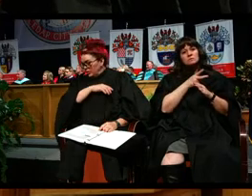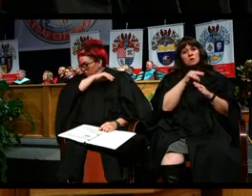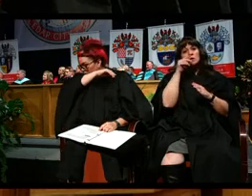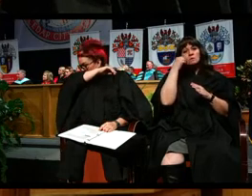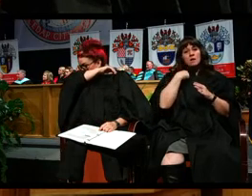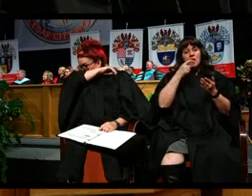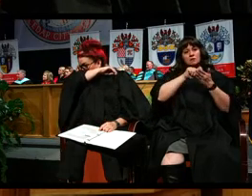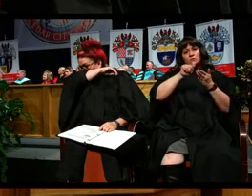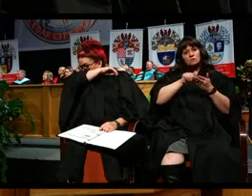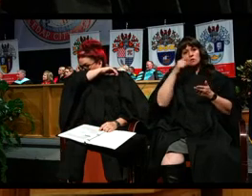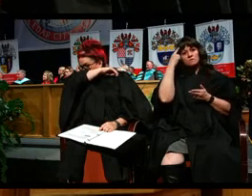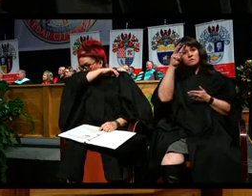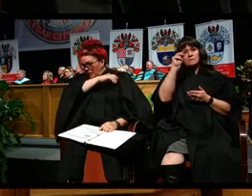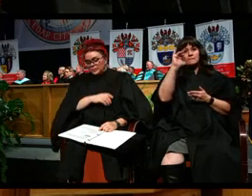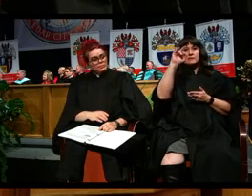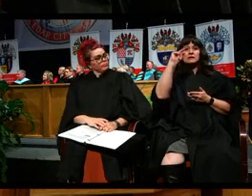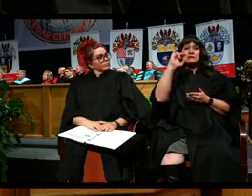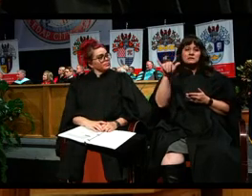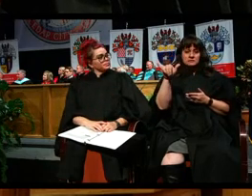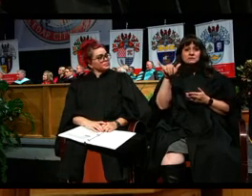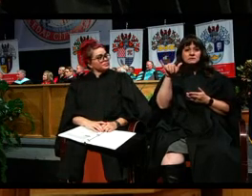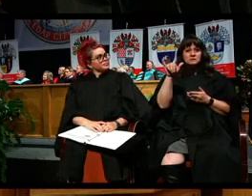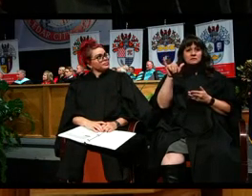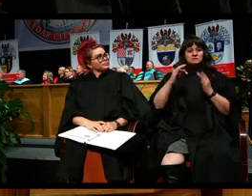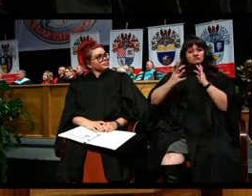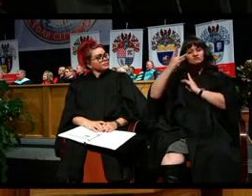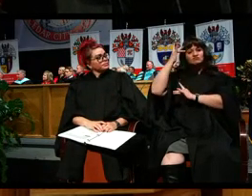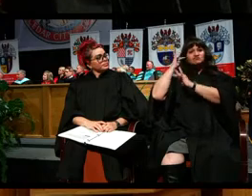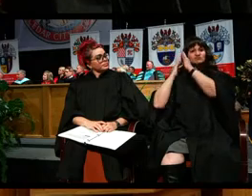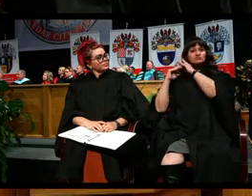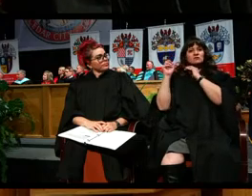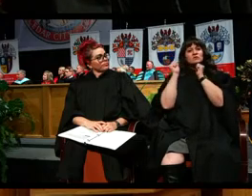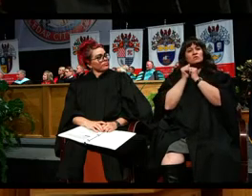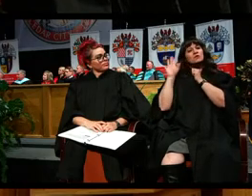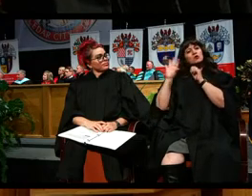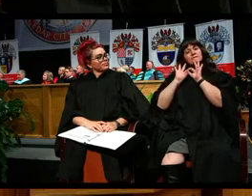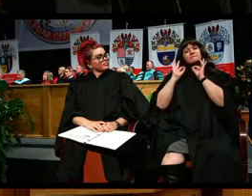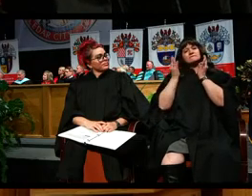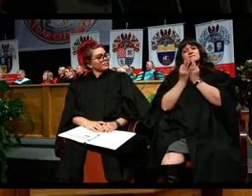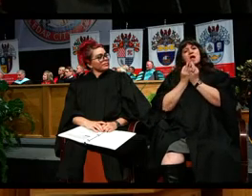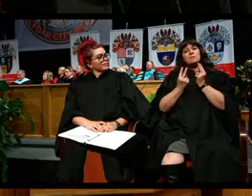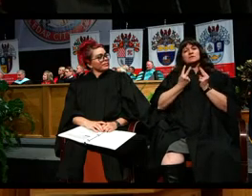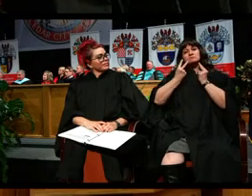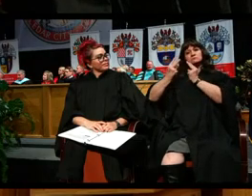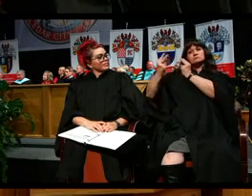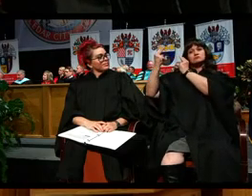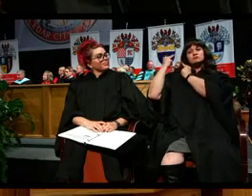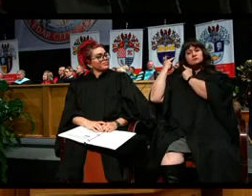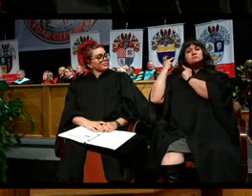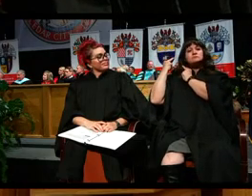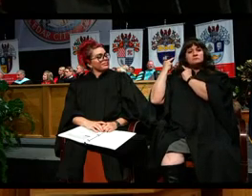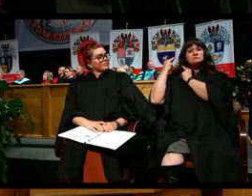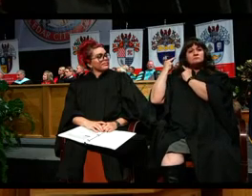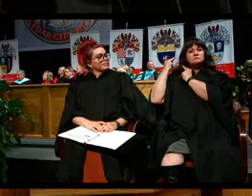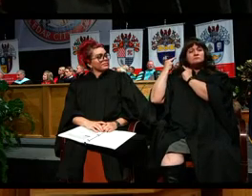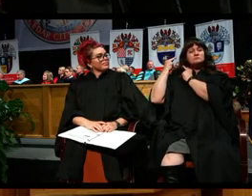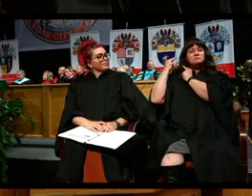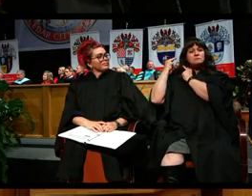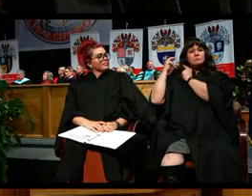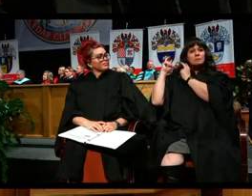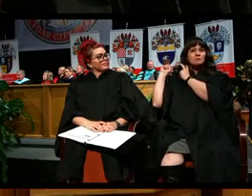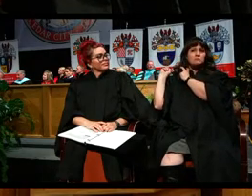in the time of Ken, Donna, and Mindy, and Sharon, and the Benson family. Moves